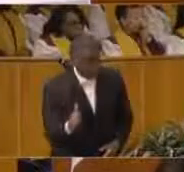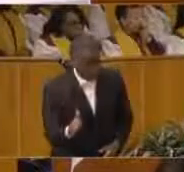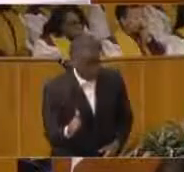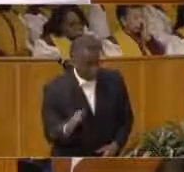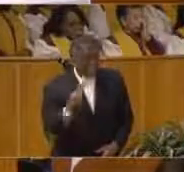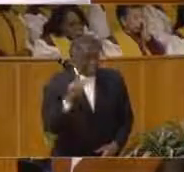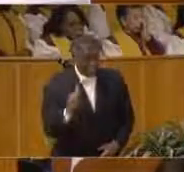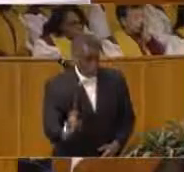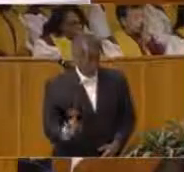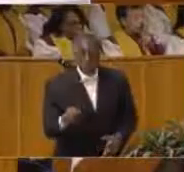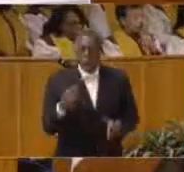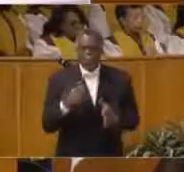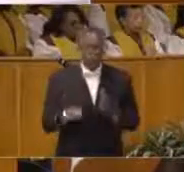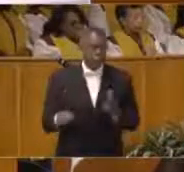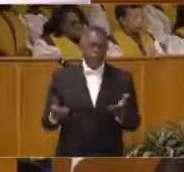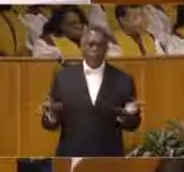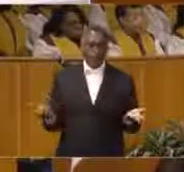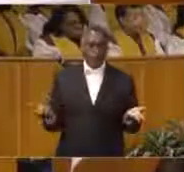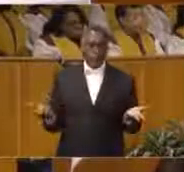a tenth of what?